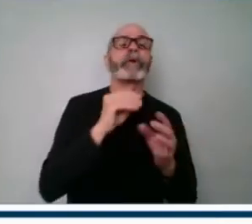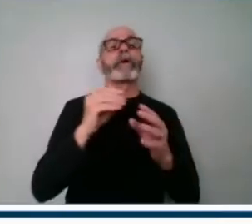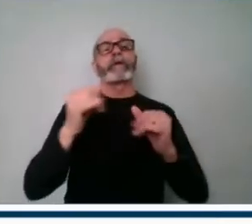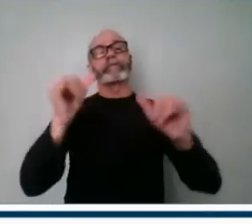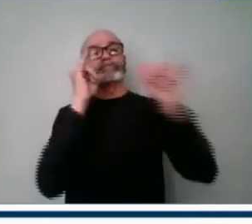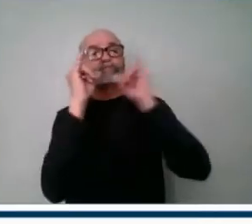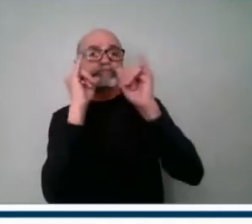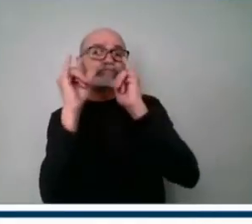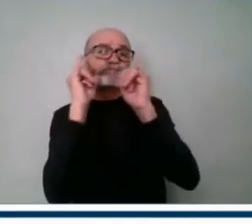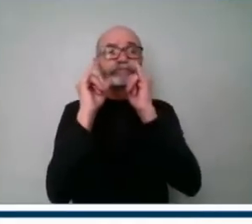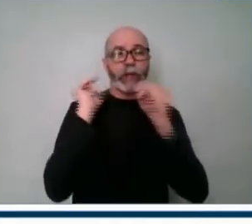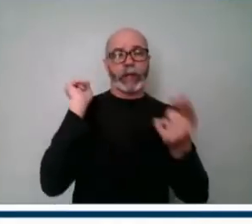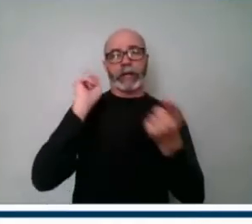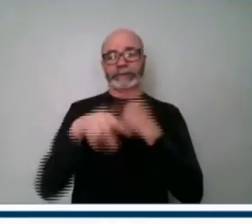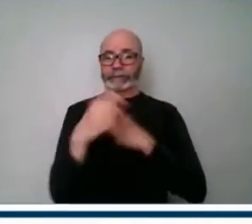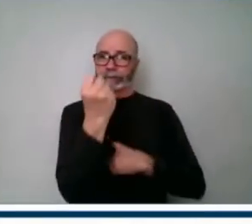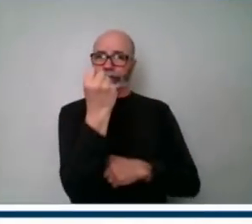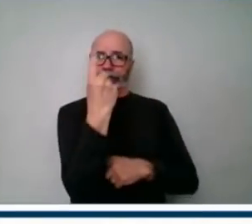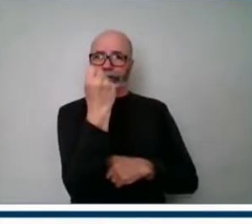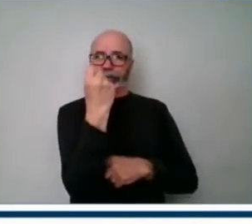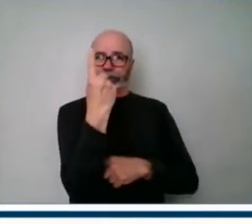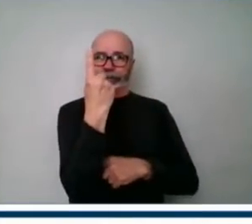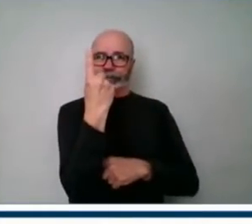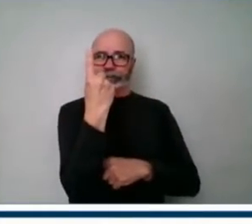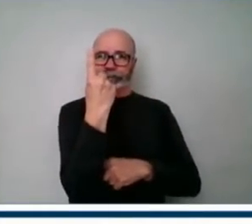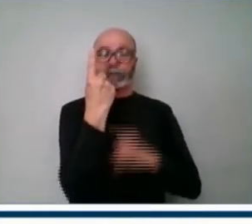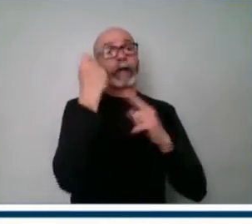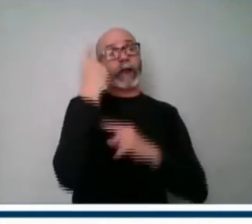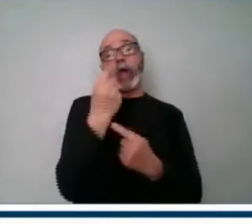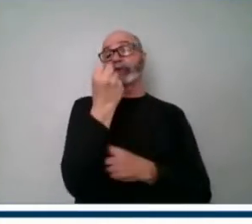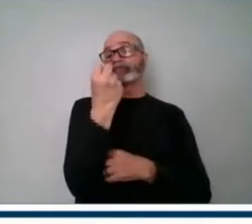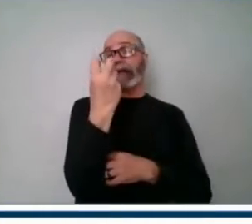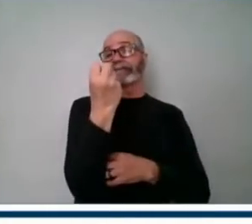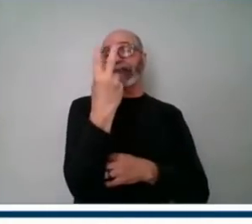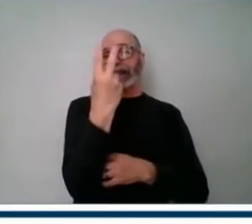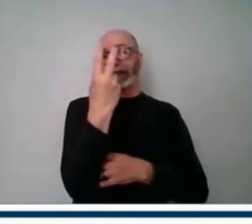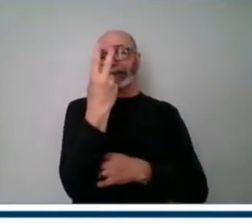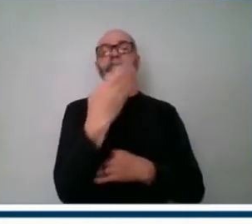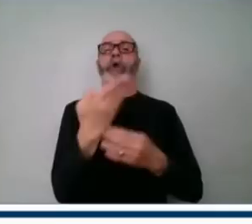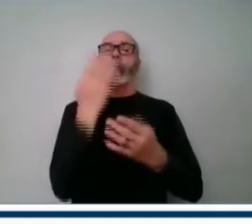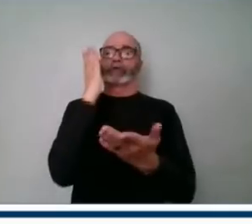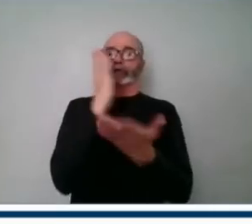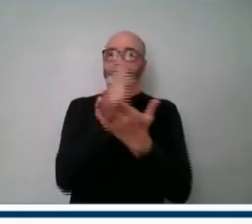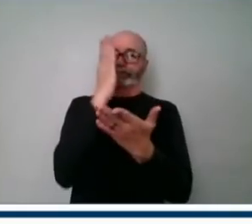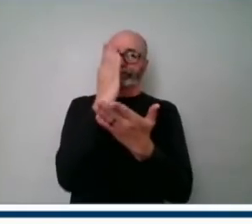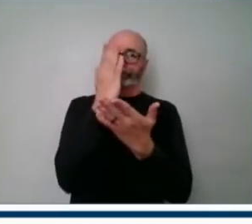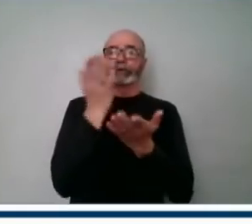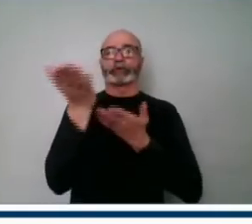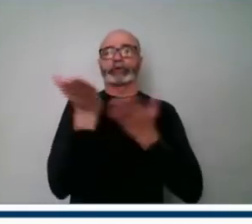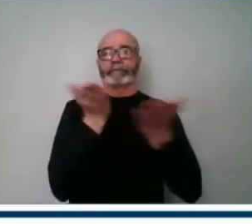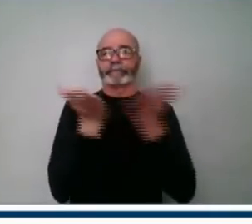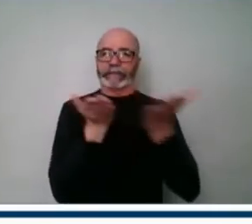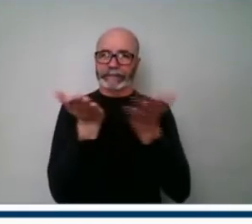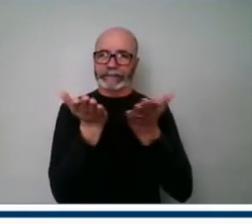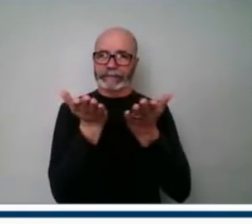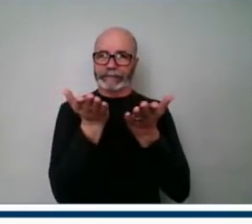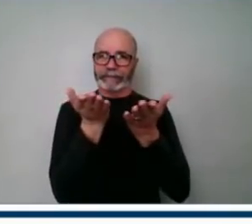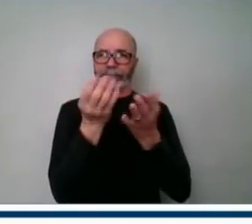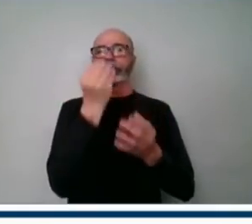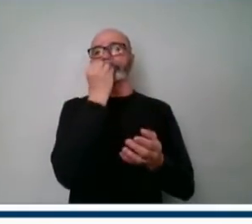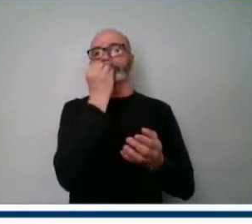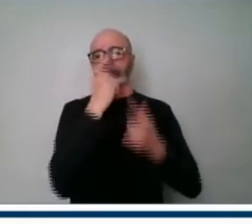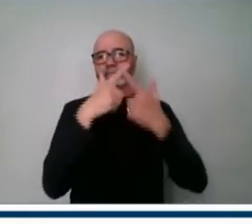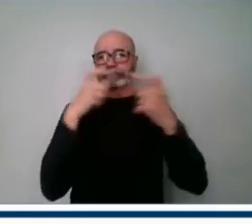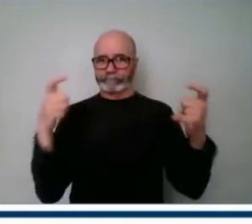in-service service at midnight. This is good news for businesses at the service sector that have been hit the hardest by